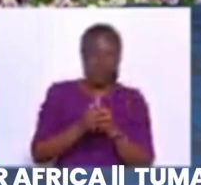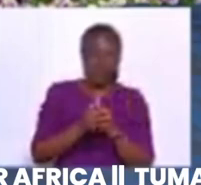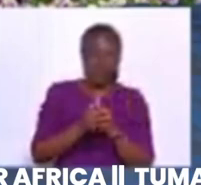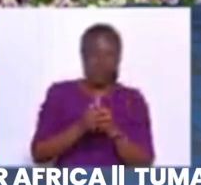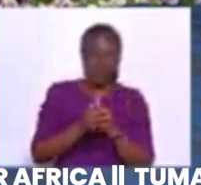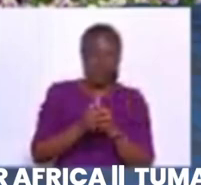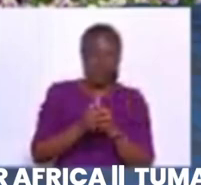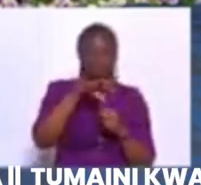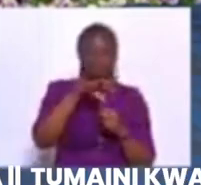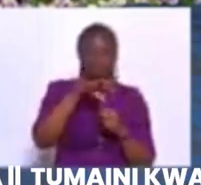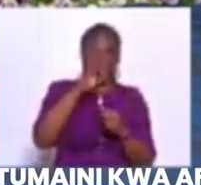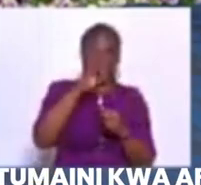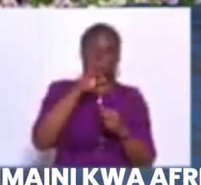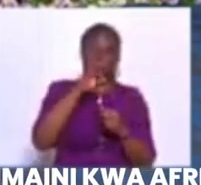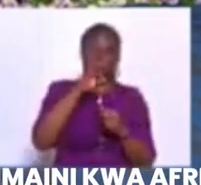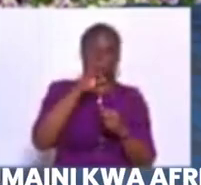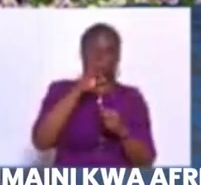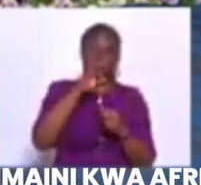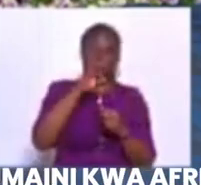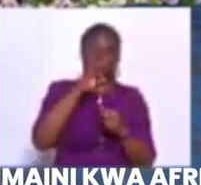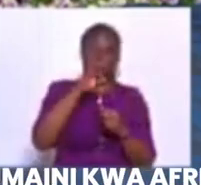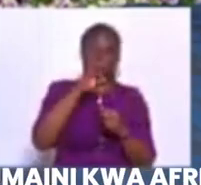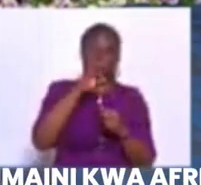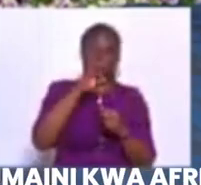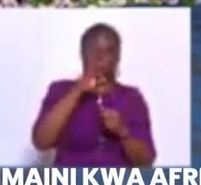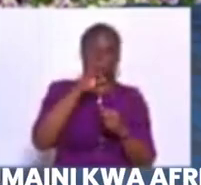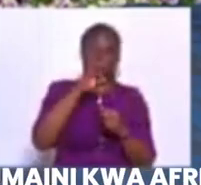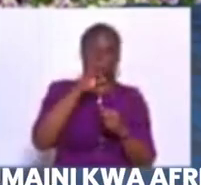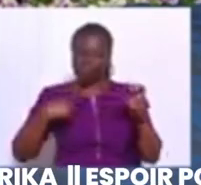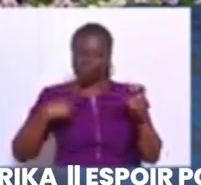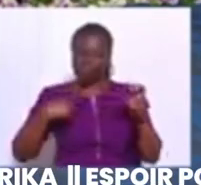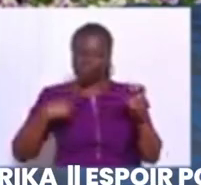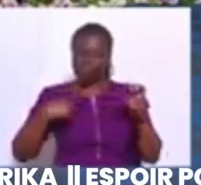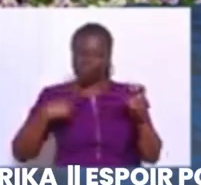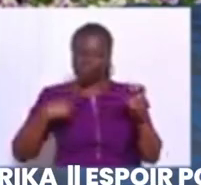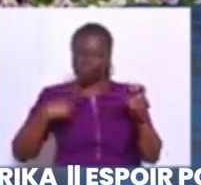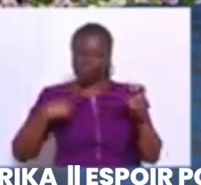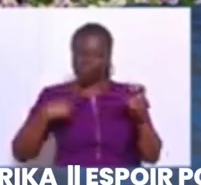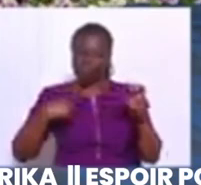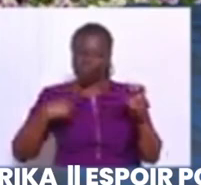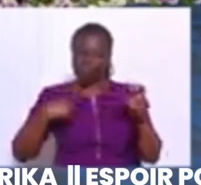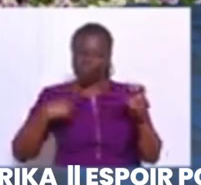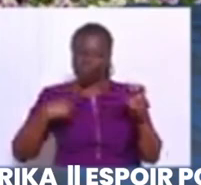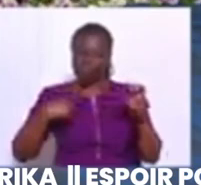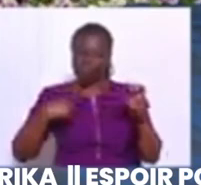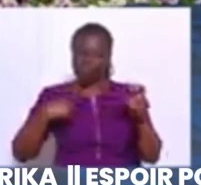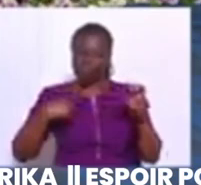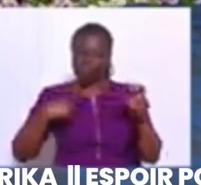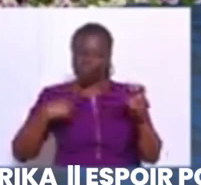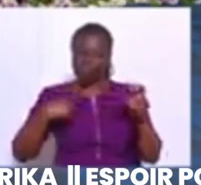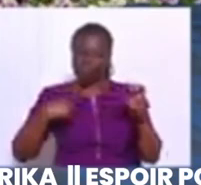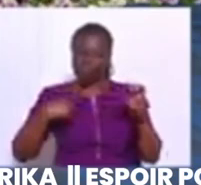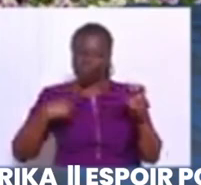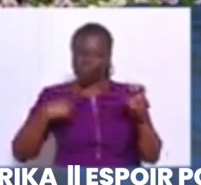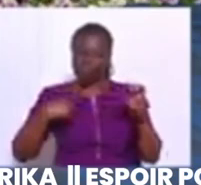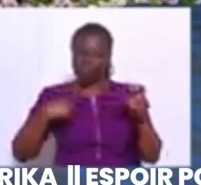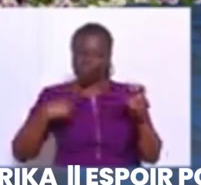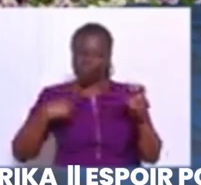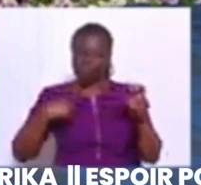discovered that when you go throughout China, there are different rates of cancer. in adjacent places. Some places